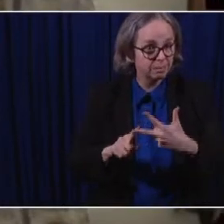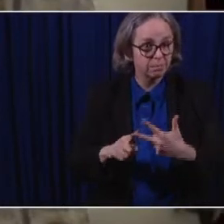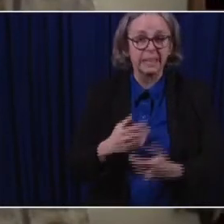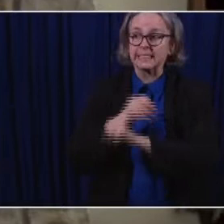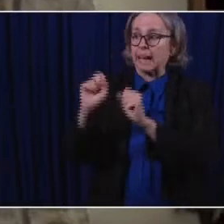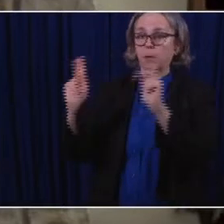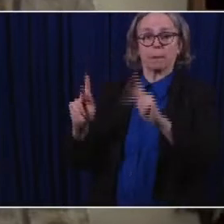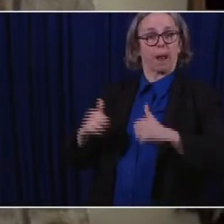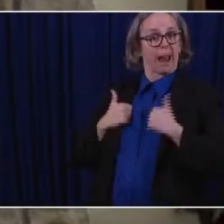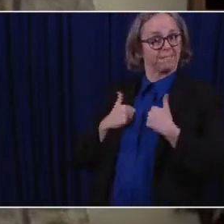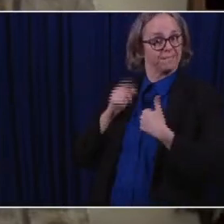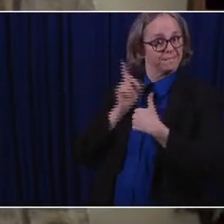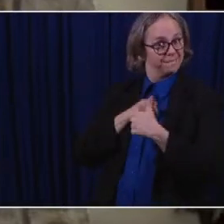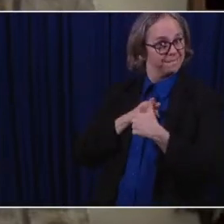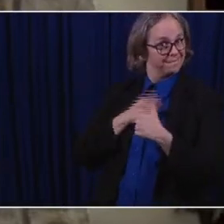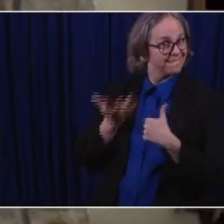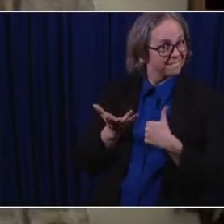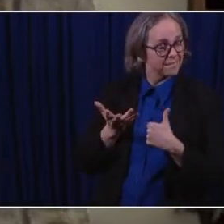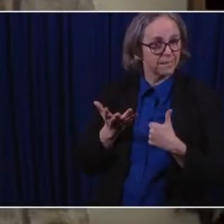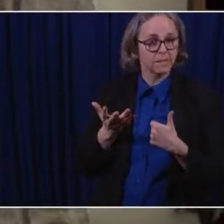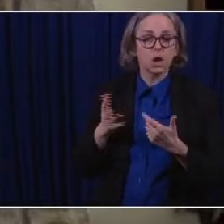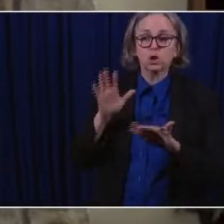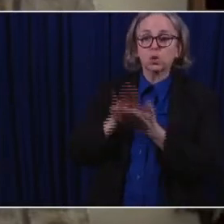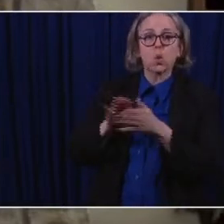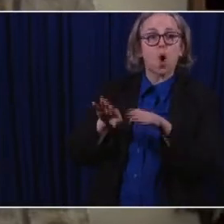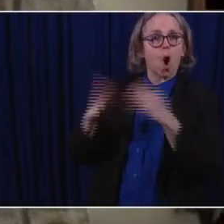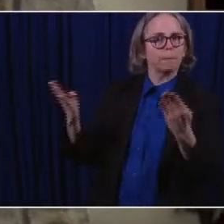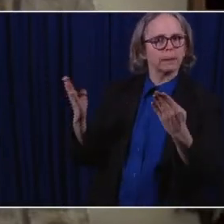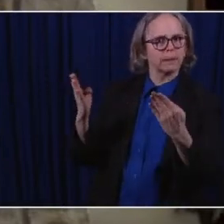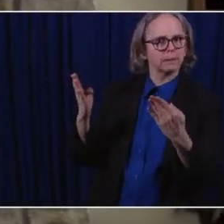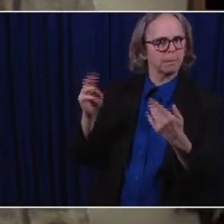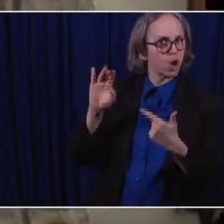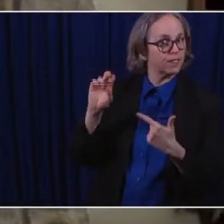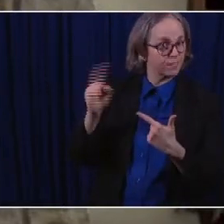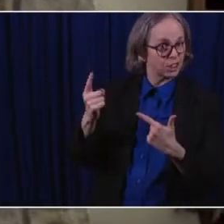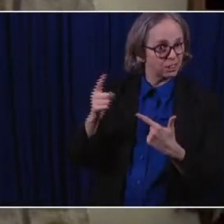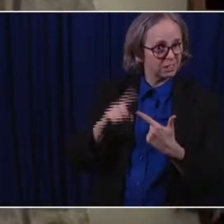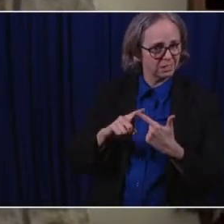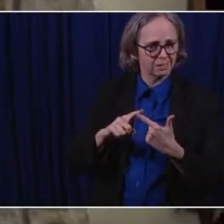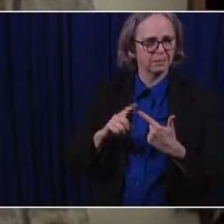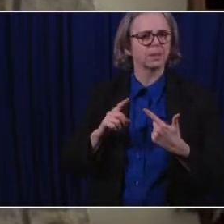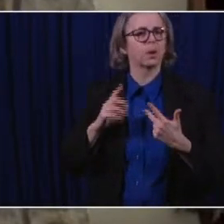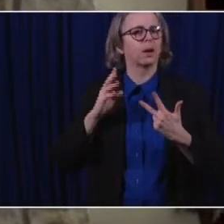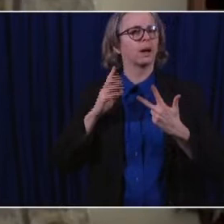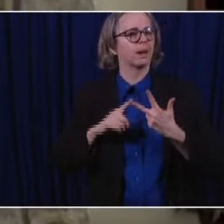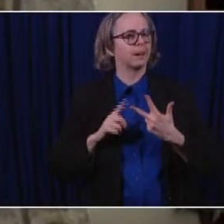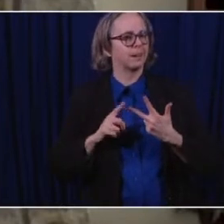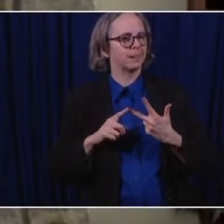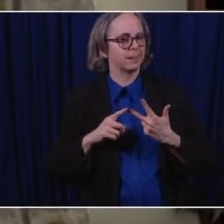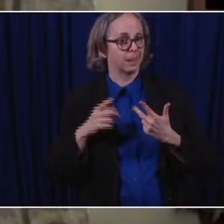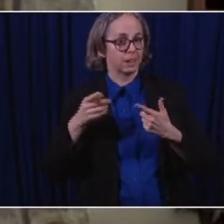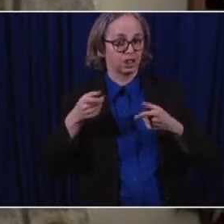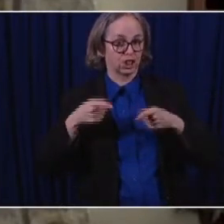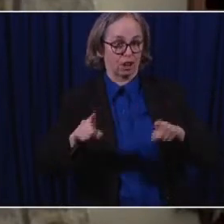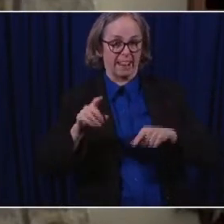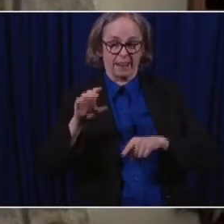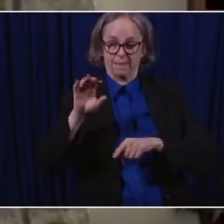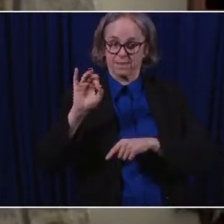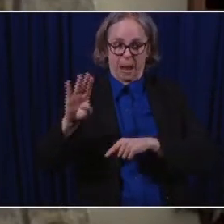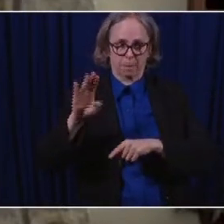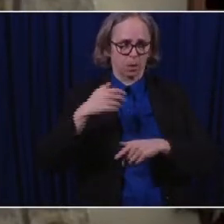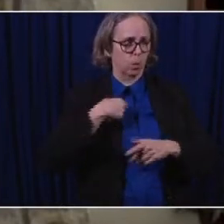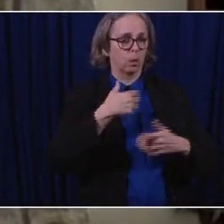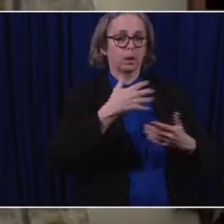February, we're going to frankly divert some of the vaccine so we can get our kids in school. We've spent the last